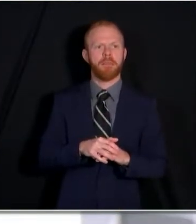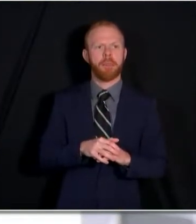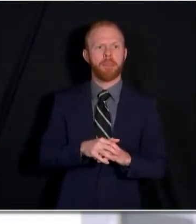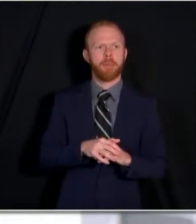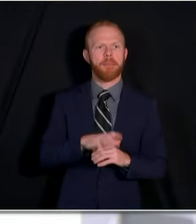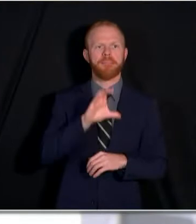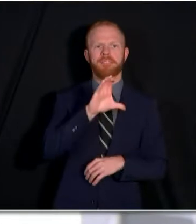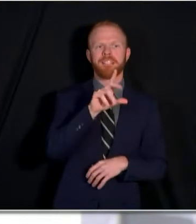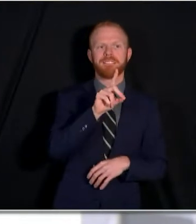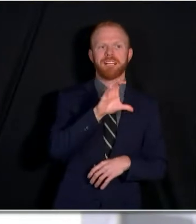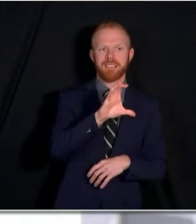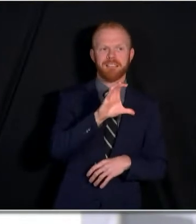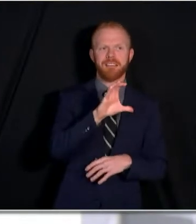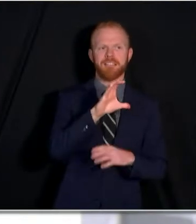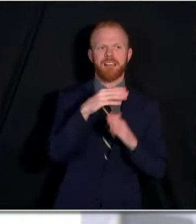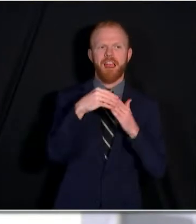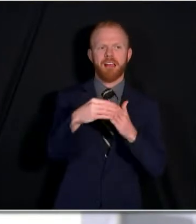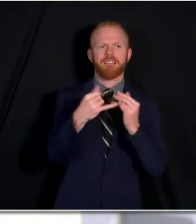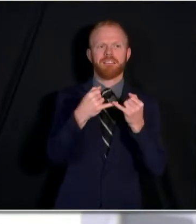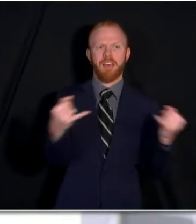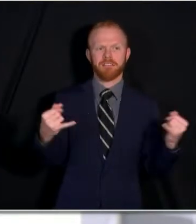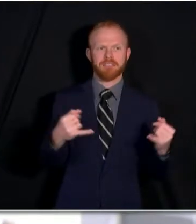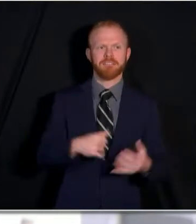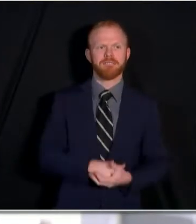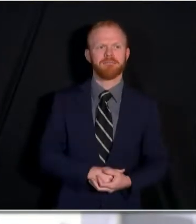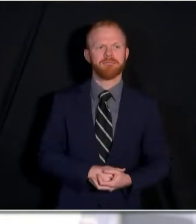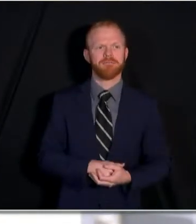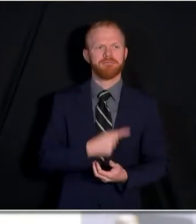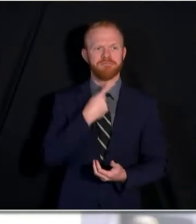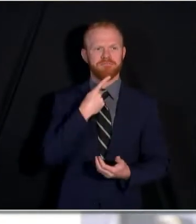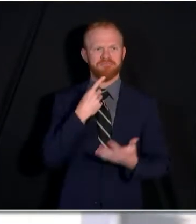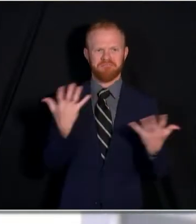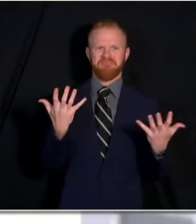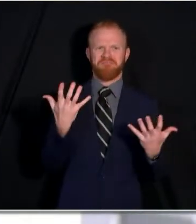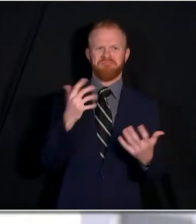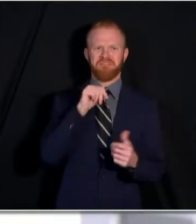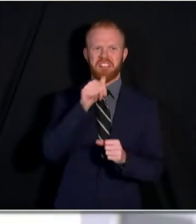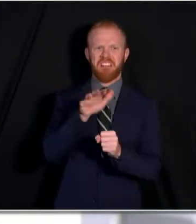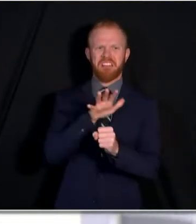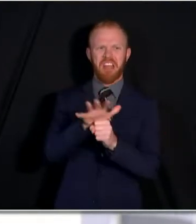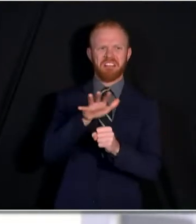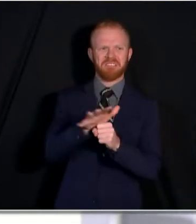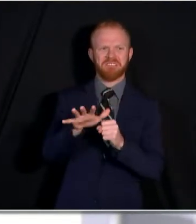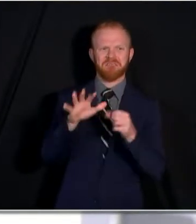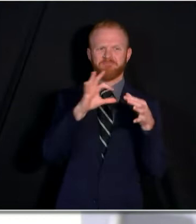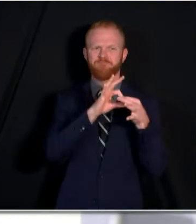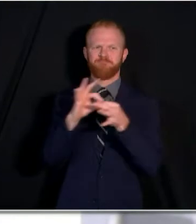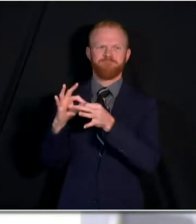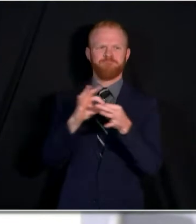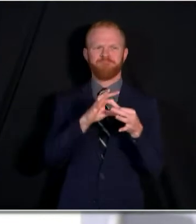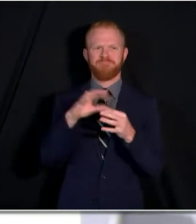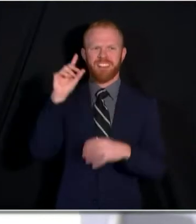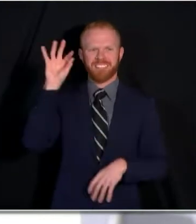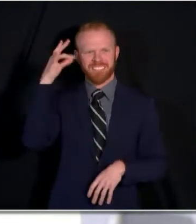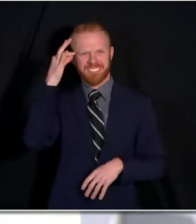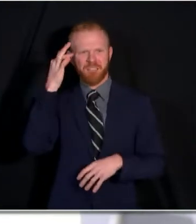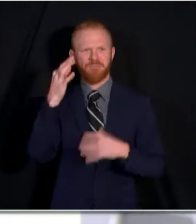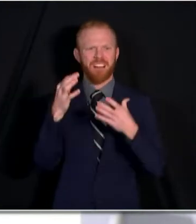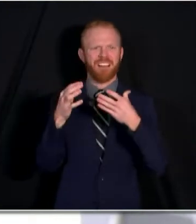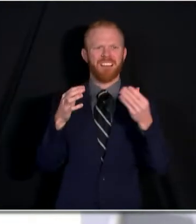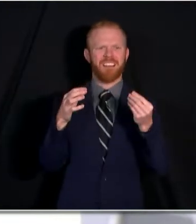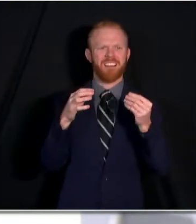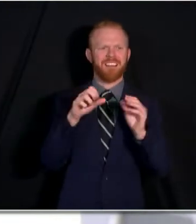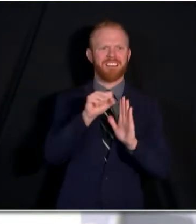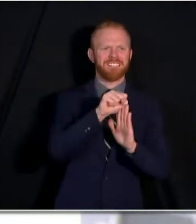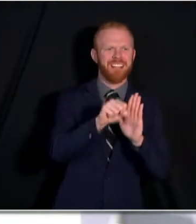Austin Buettner coming out yesterday and saying that there's a lack of cohesion between the federal guidelines and the state guidelines. Just wondering if there's consideration to bring those more into